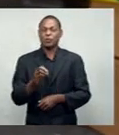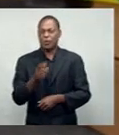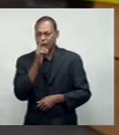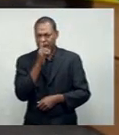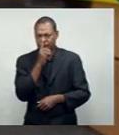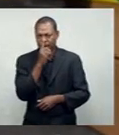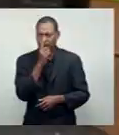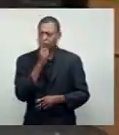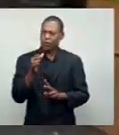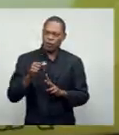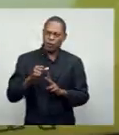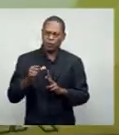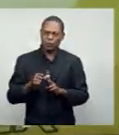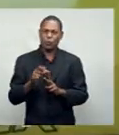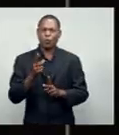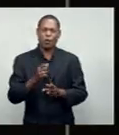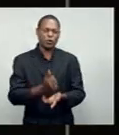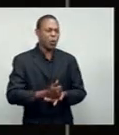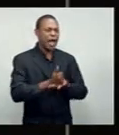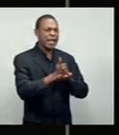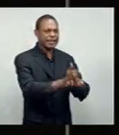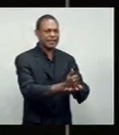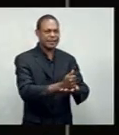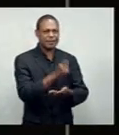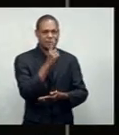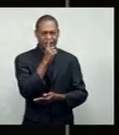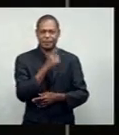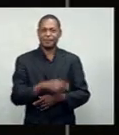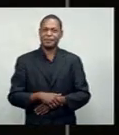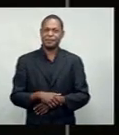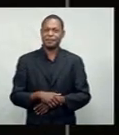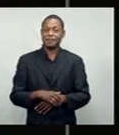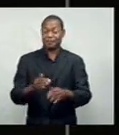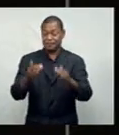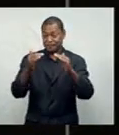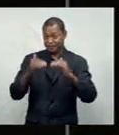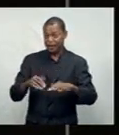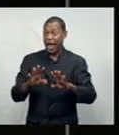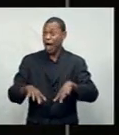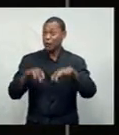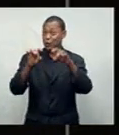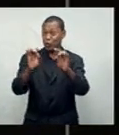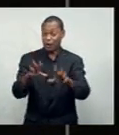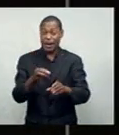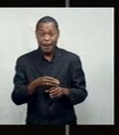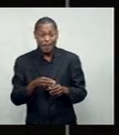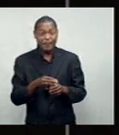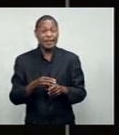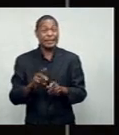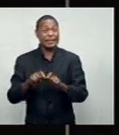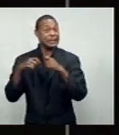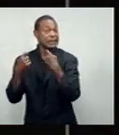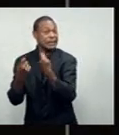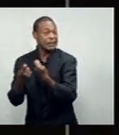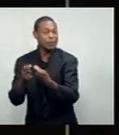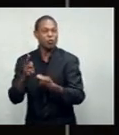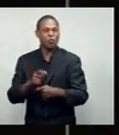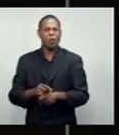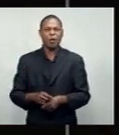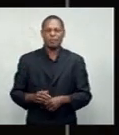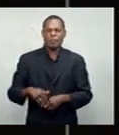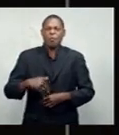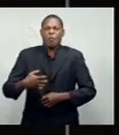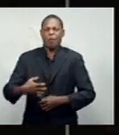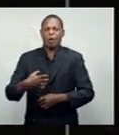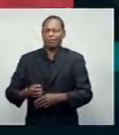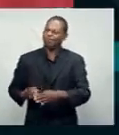assist St. John Fiji's frontliners. Another Australian medical assistance team will be arriving in the country to further boost the services provided by the